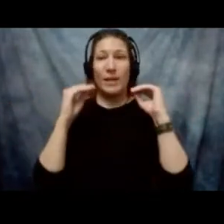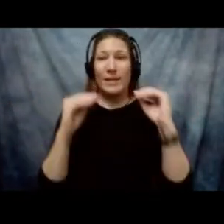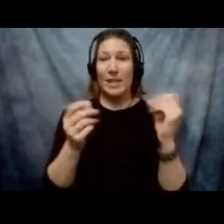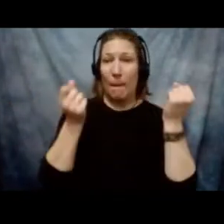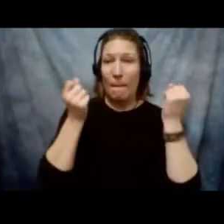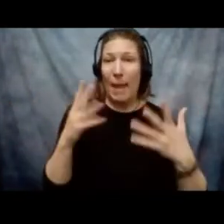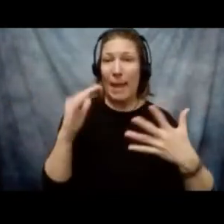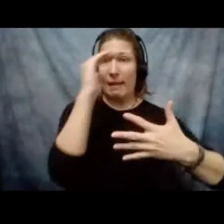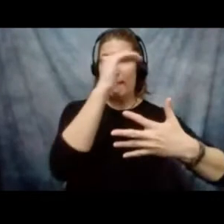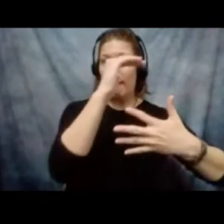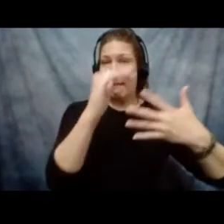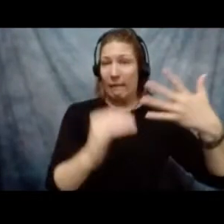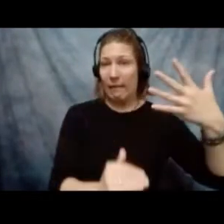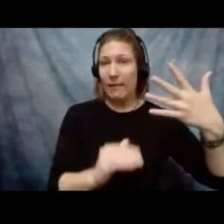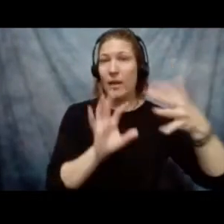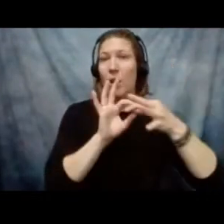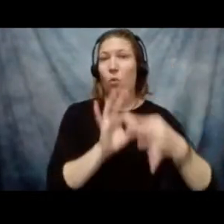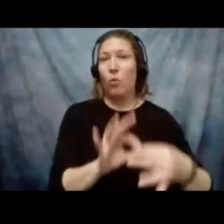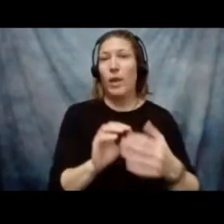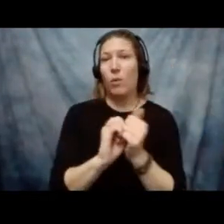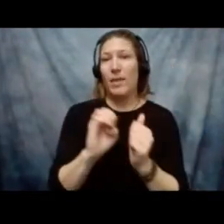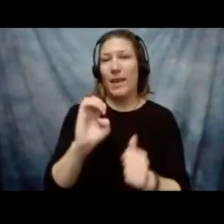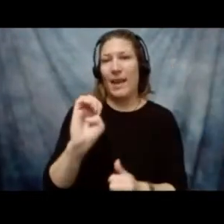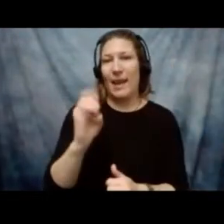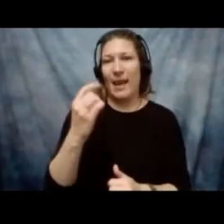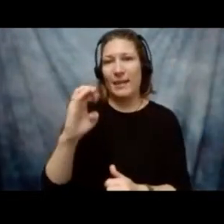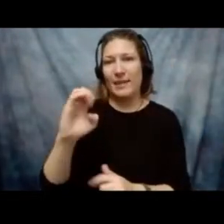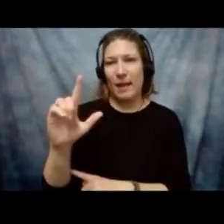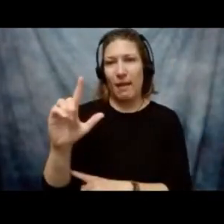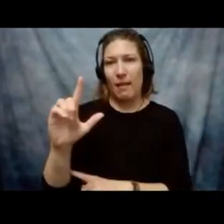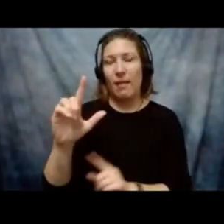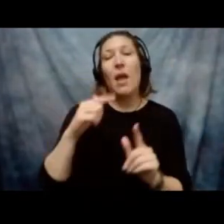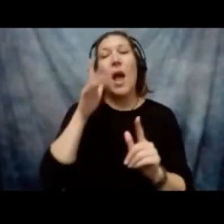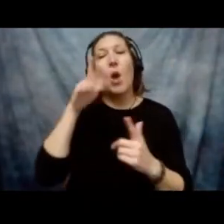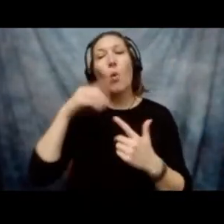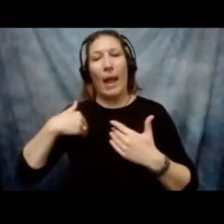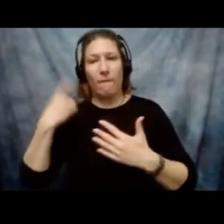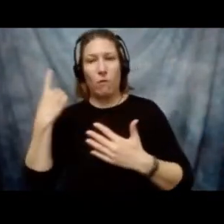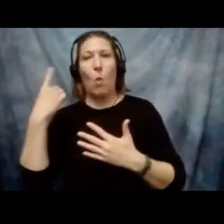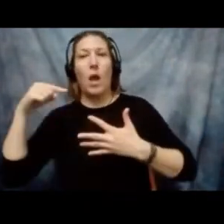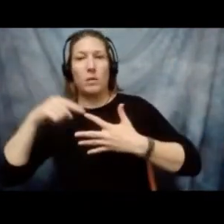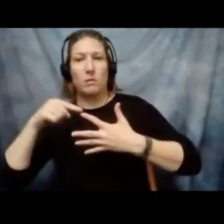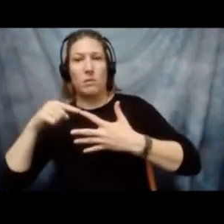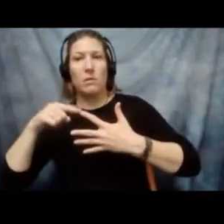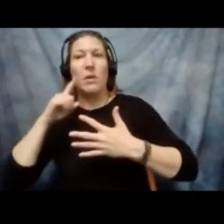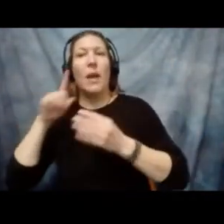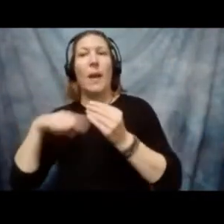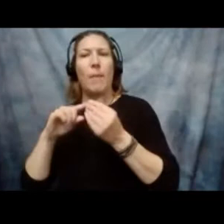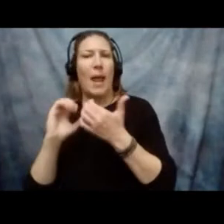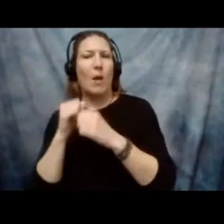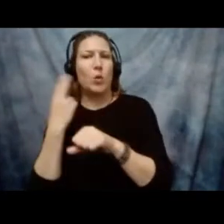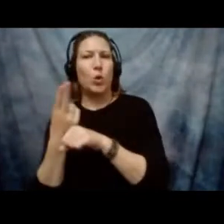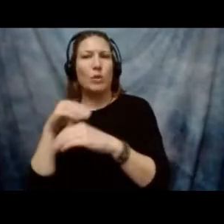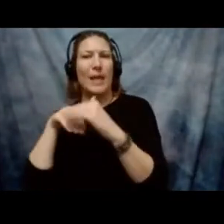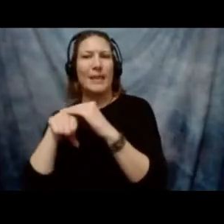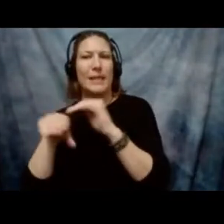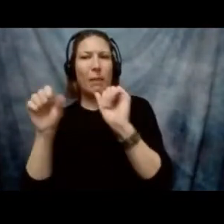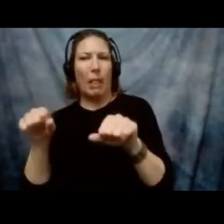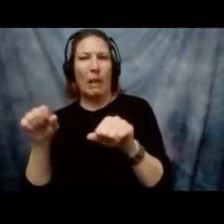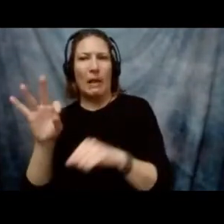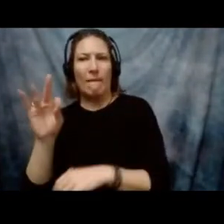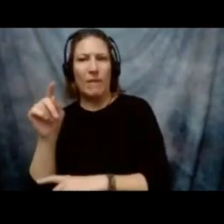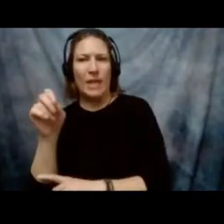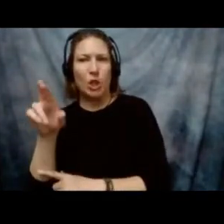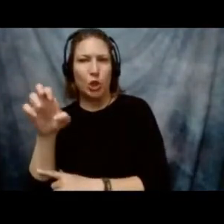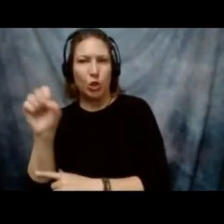about how to use the accessibility features. And then I don't necessarily do it in the other ones. The other thing you can do is a tip